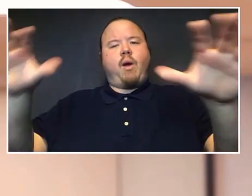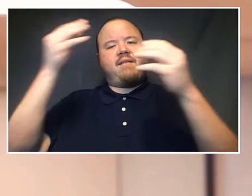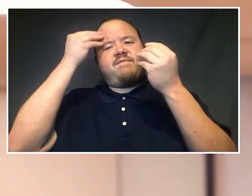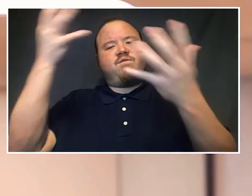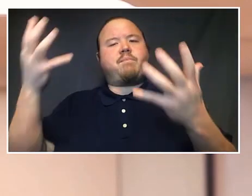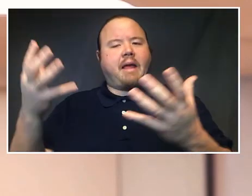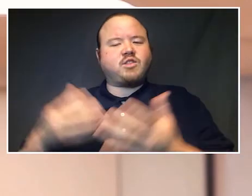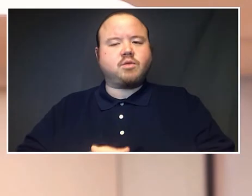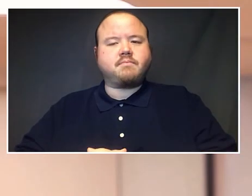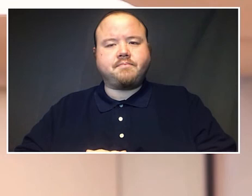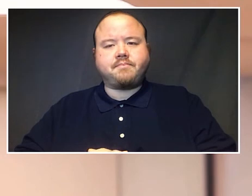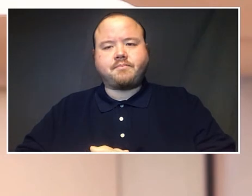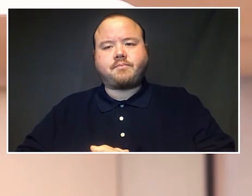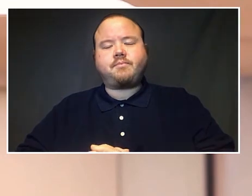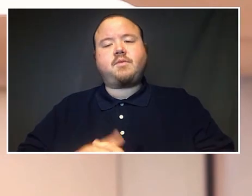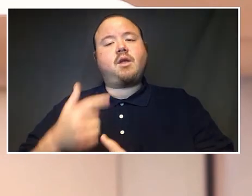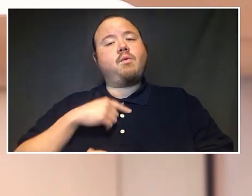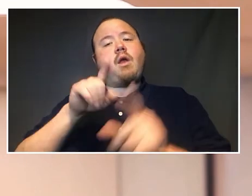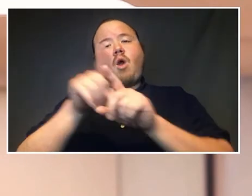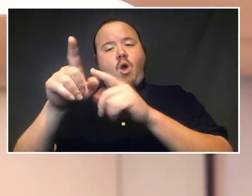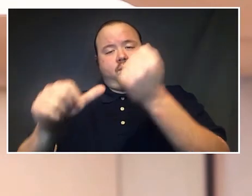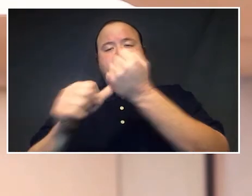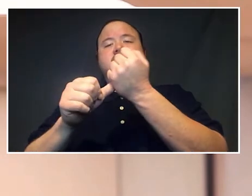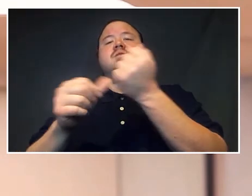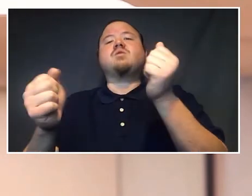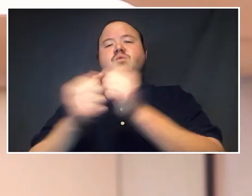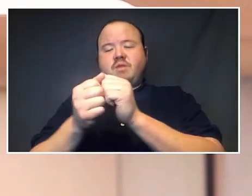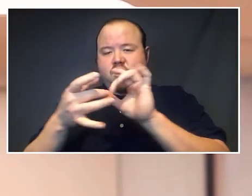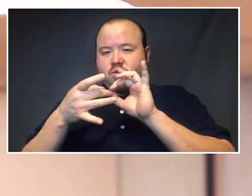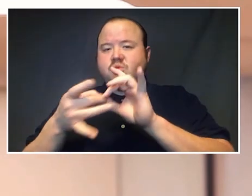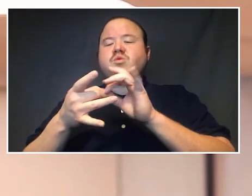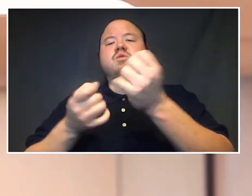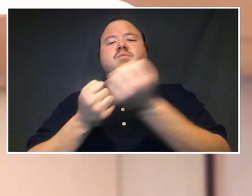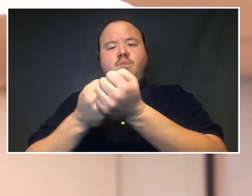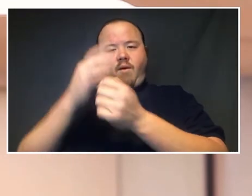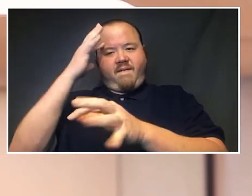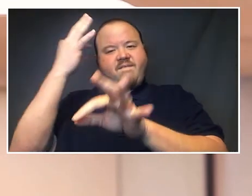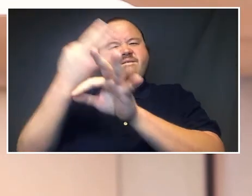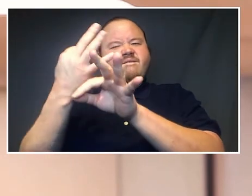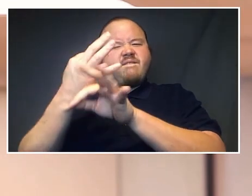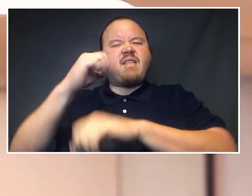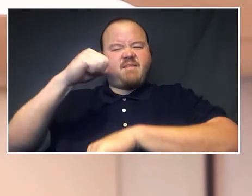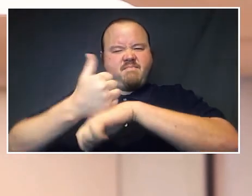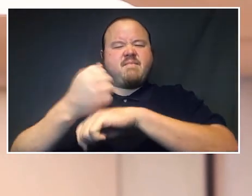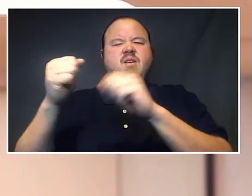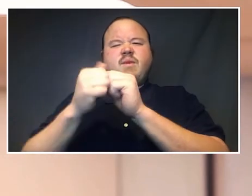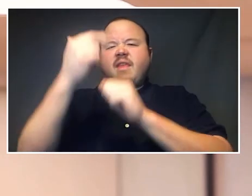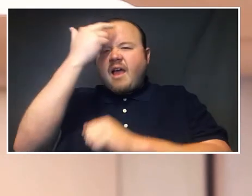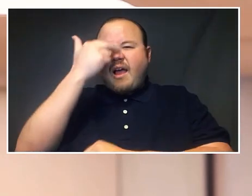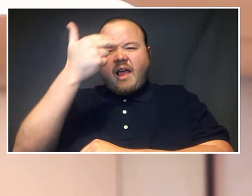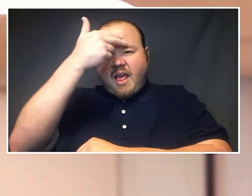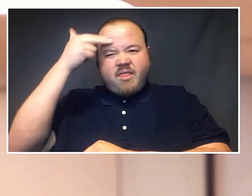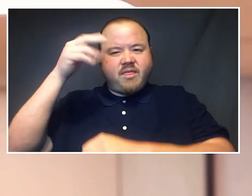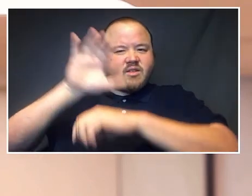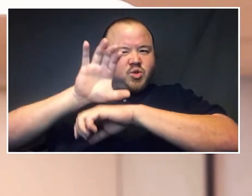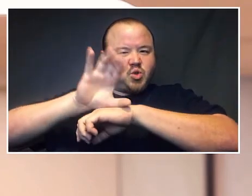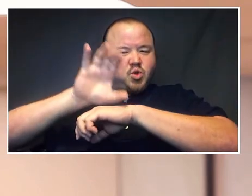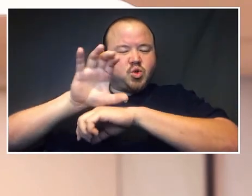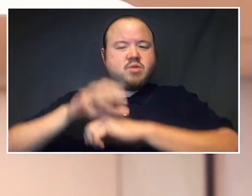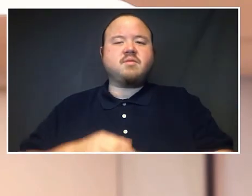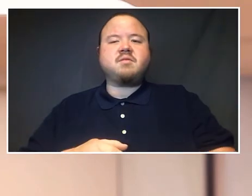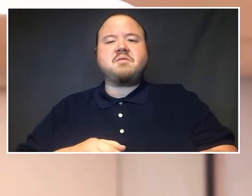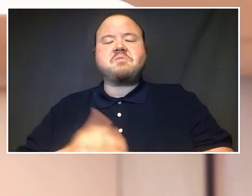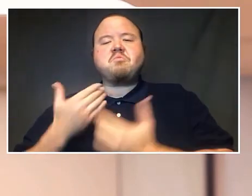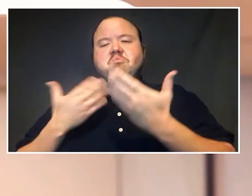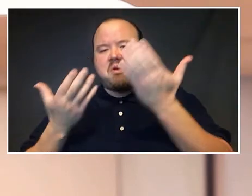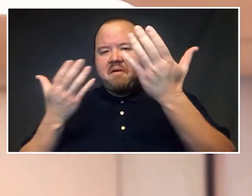information. We also assisted with the coordination and support for faith-based health fairs with the Catholic Diocese and offered